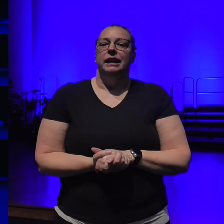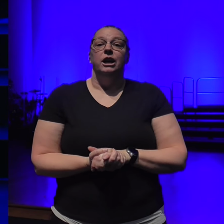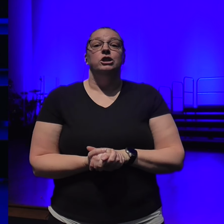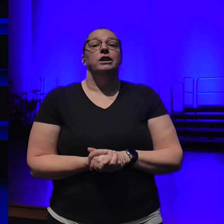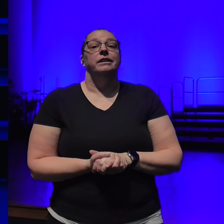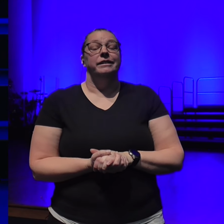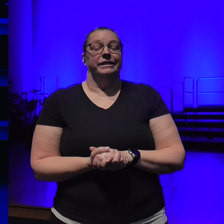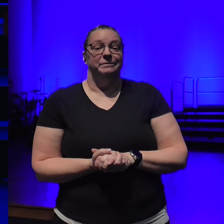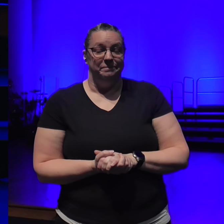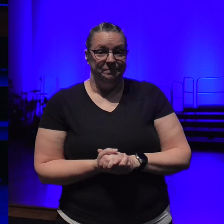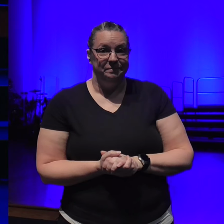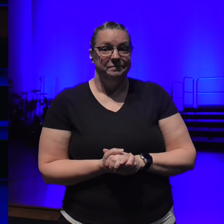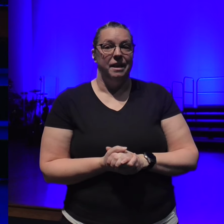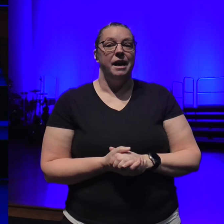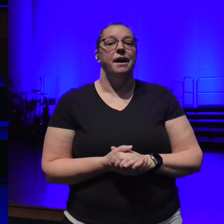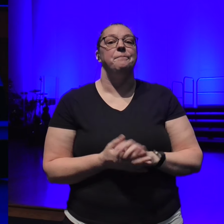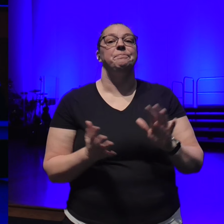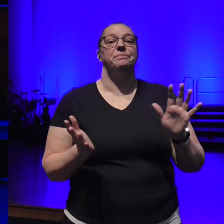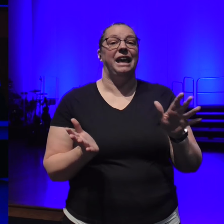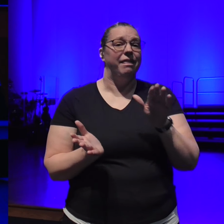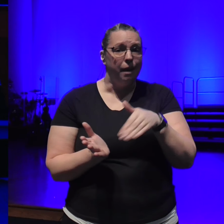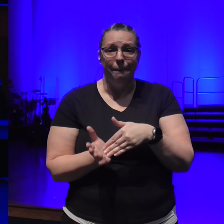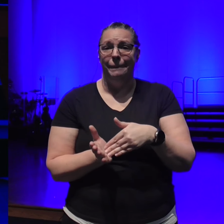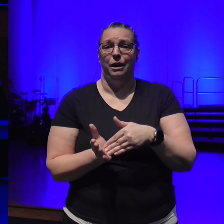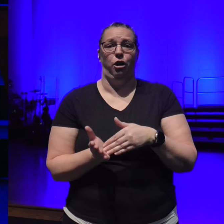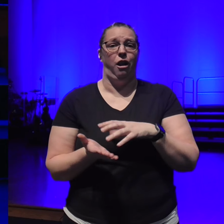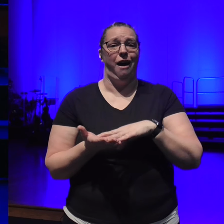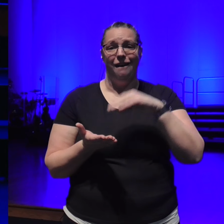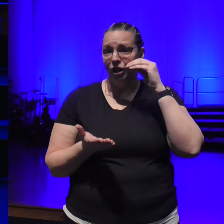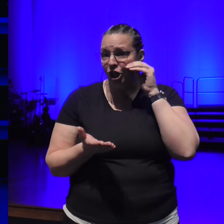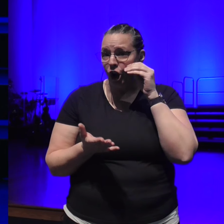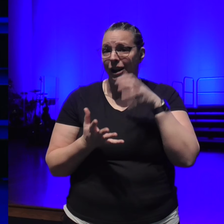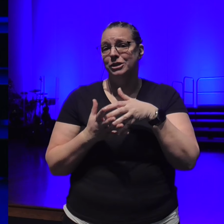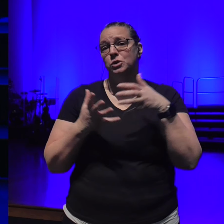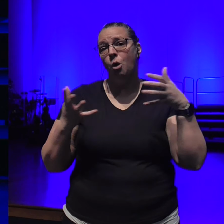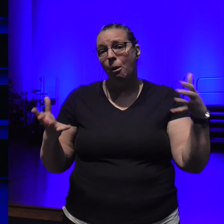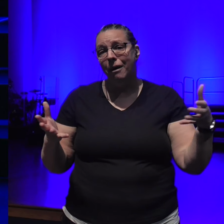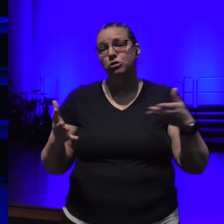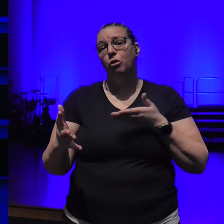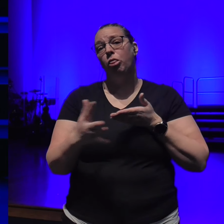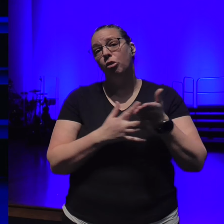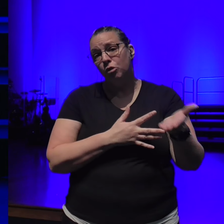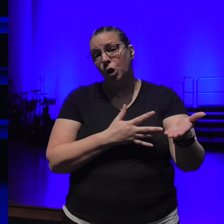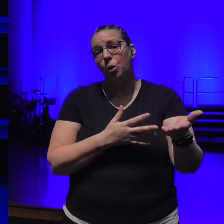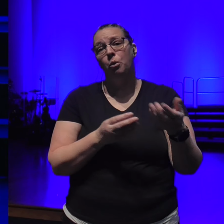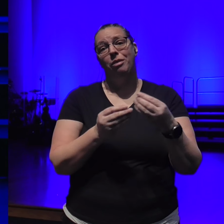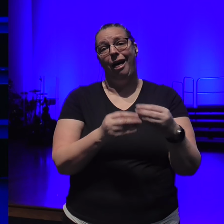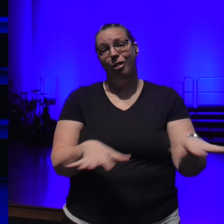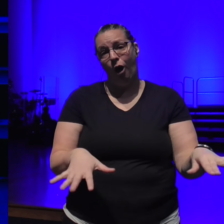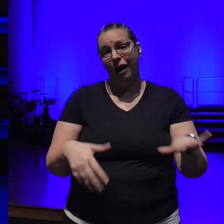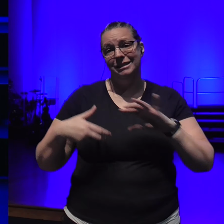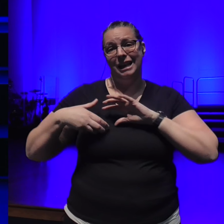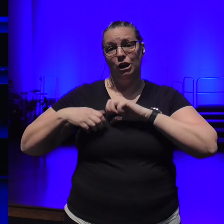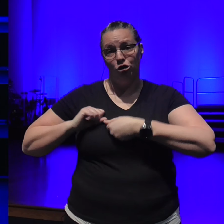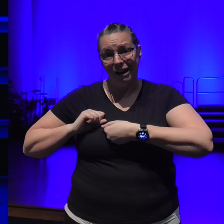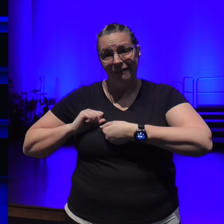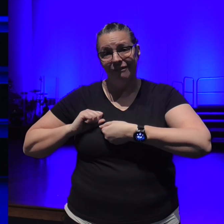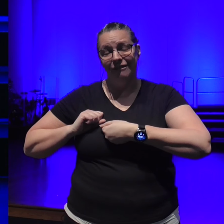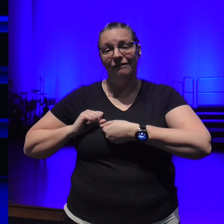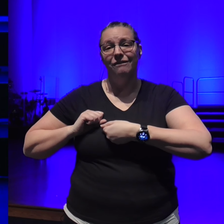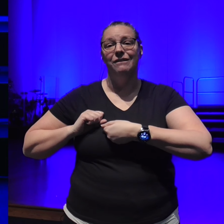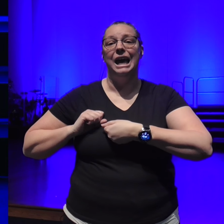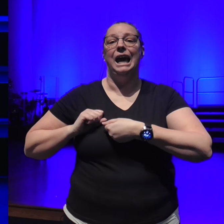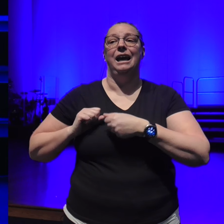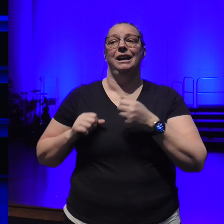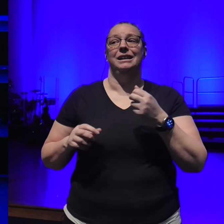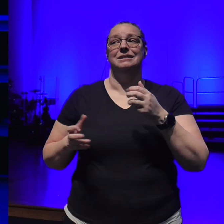and yet, even in the midst of learning so much through loss and grief, is the shadow side of that, of realizing